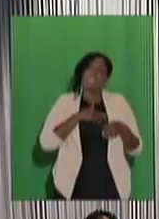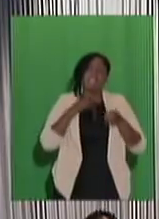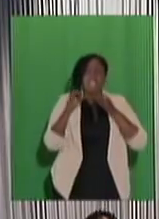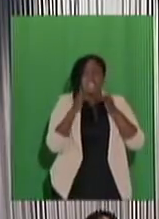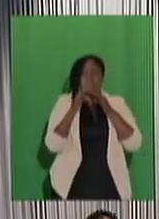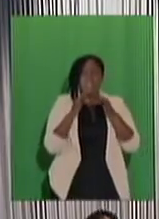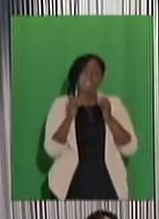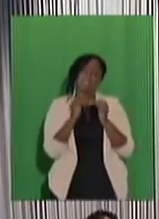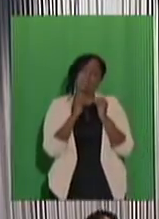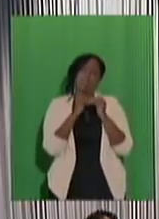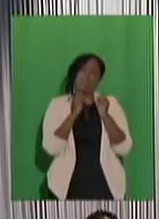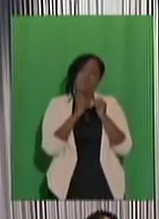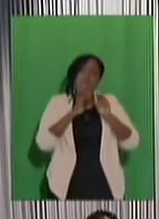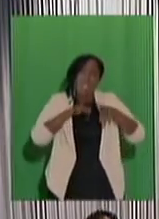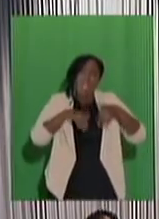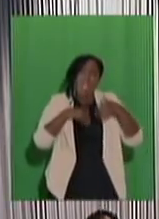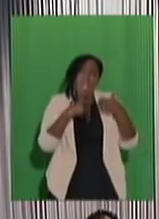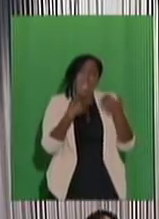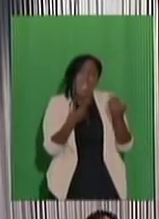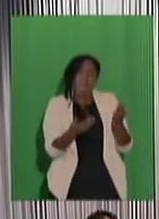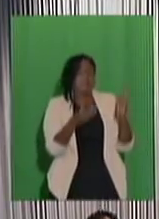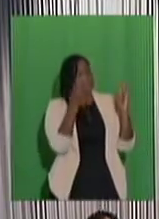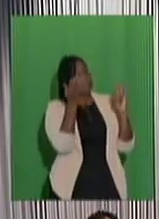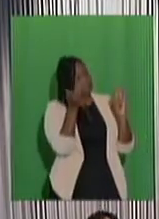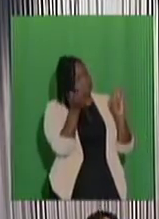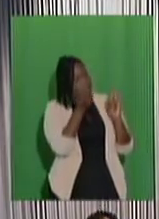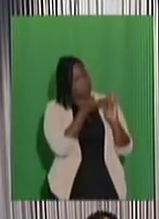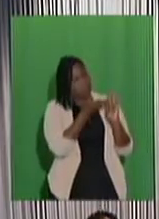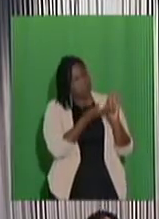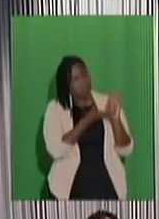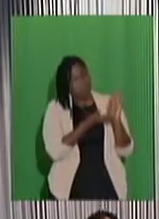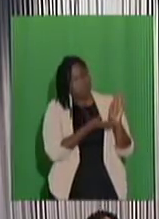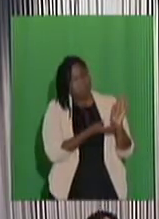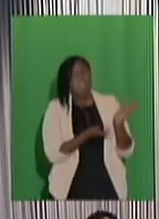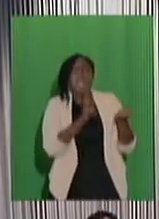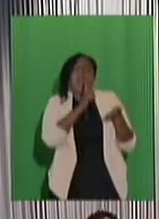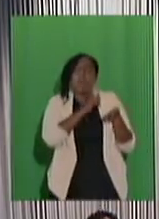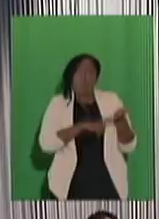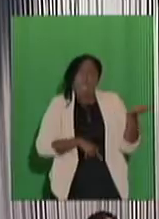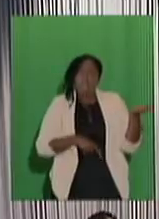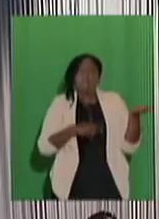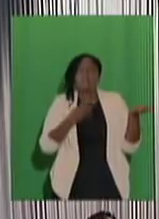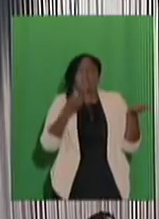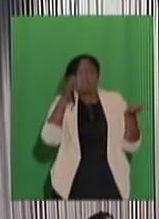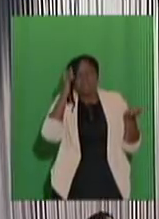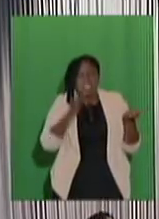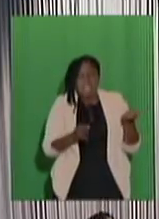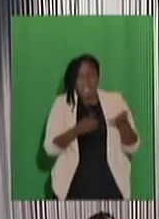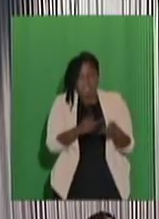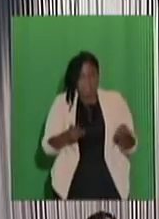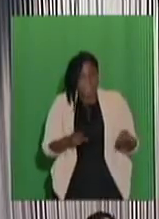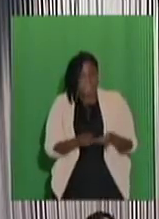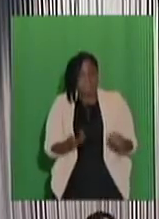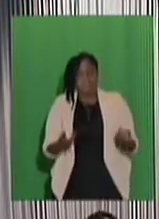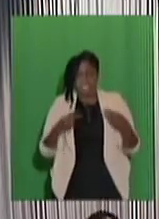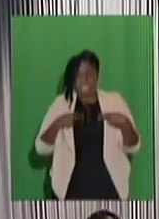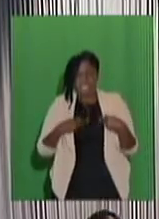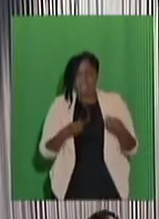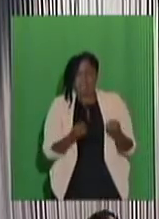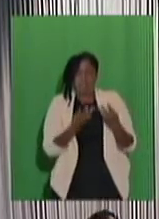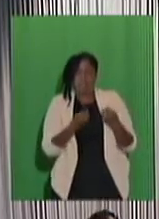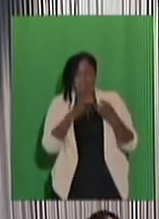this, this procurement process? How are these places chosen? Is there a database, for example, in the